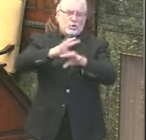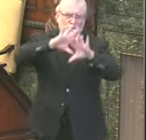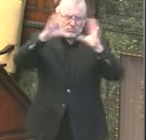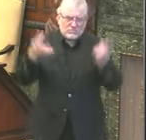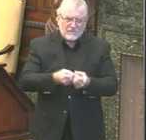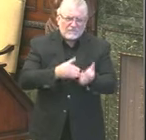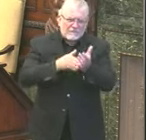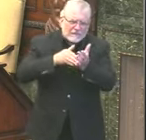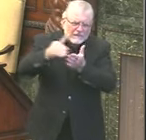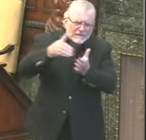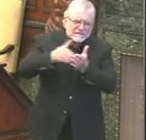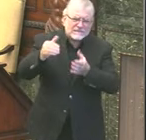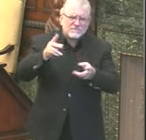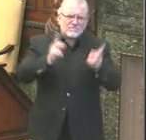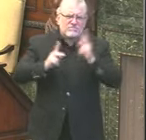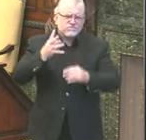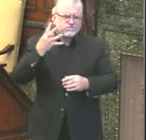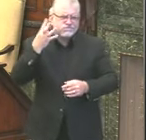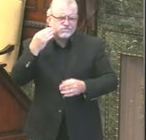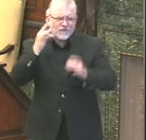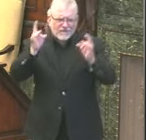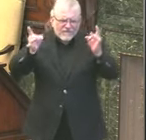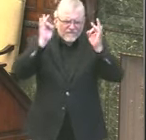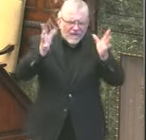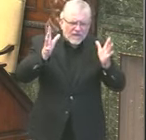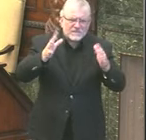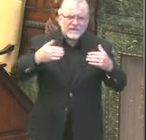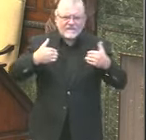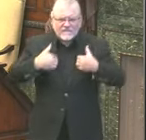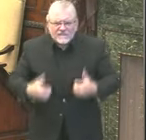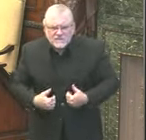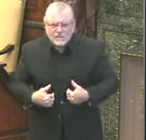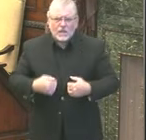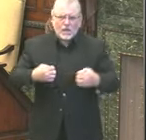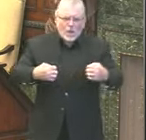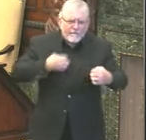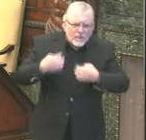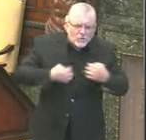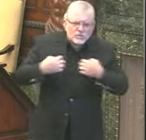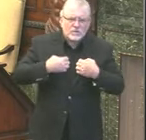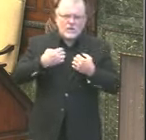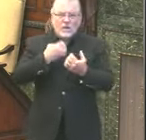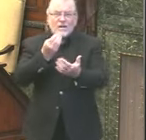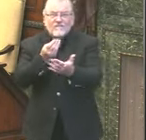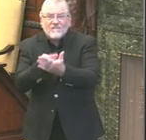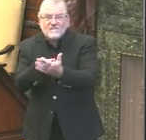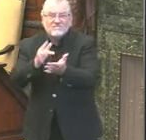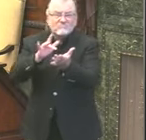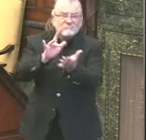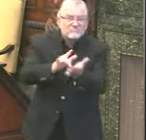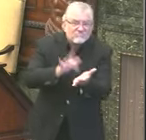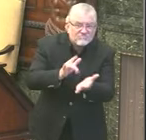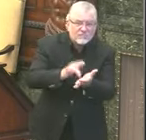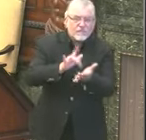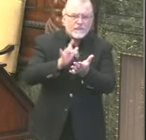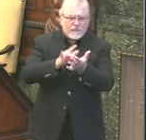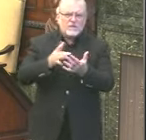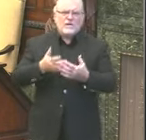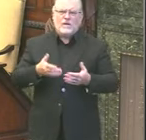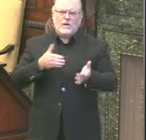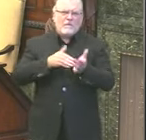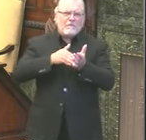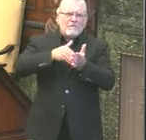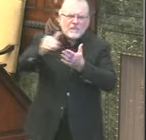devastating violence and physical, emotional, and financial abuse. They lose billions of dollars annually due to elder financial abuse and